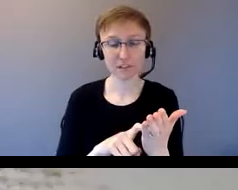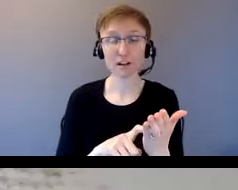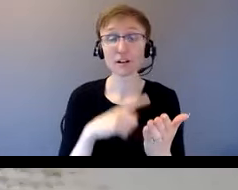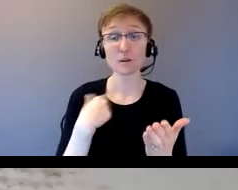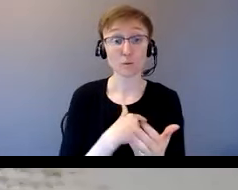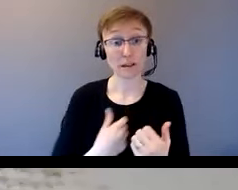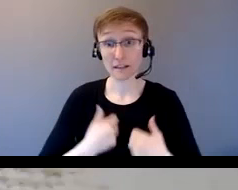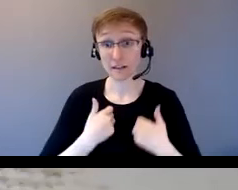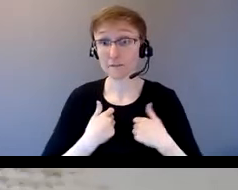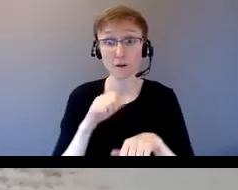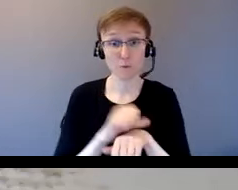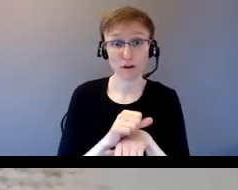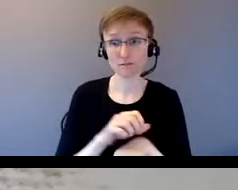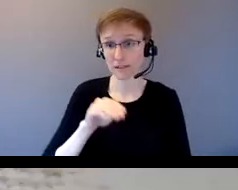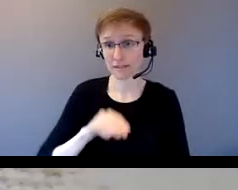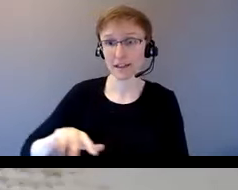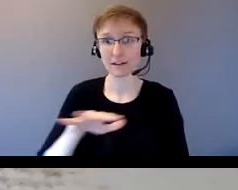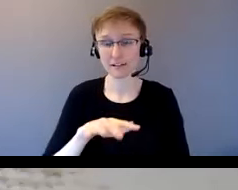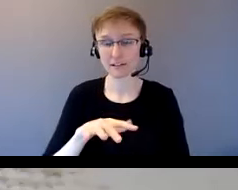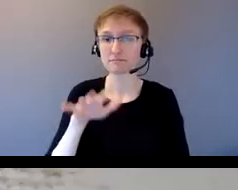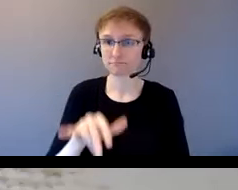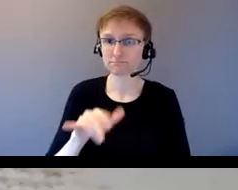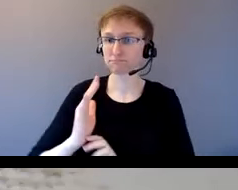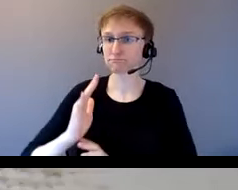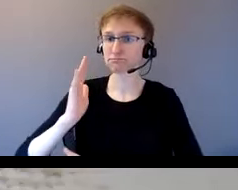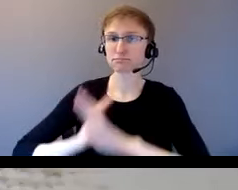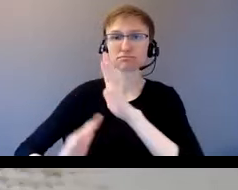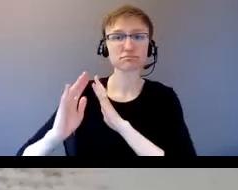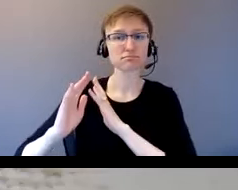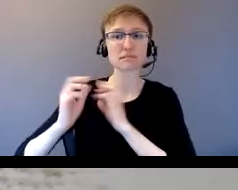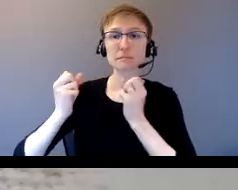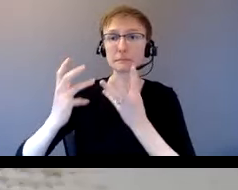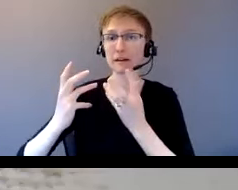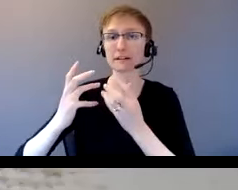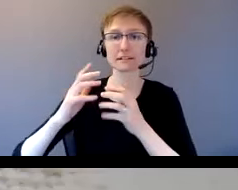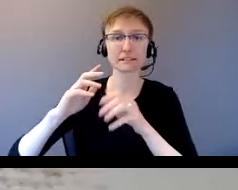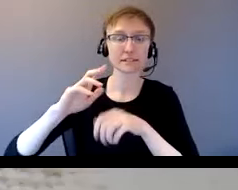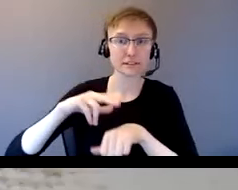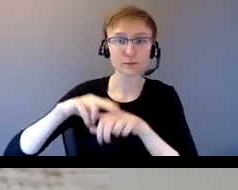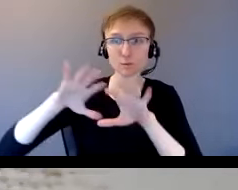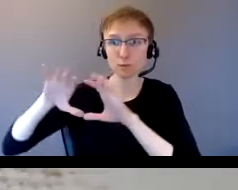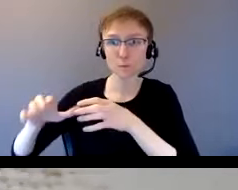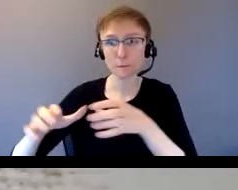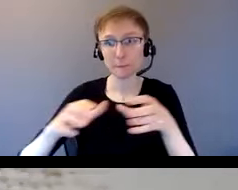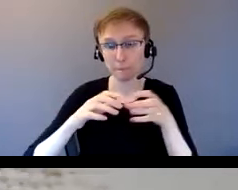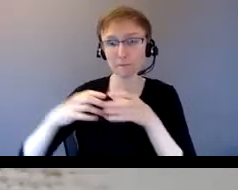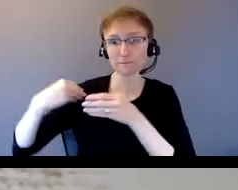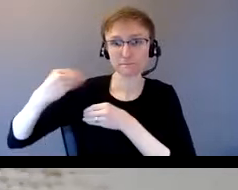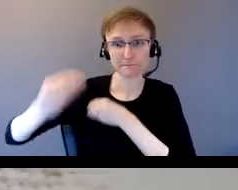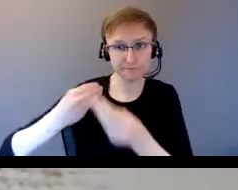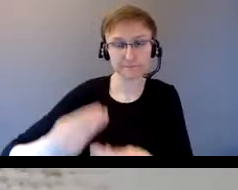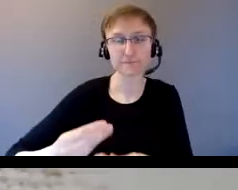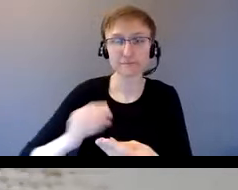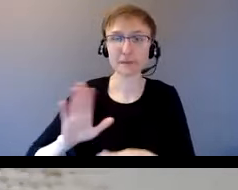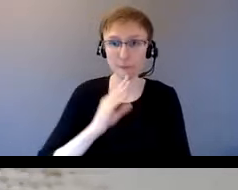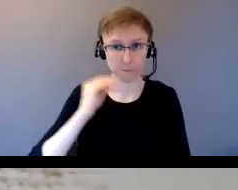are the traditional territories of many nations and home to many Indigenous peoples. There's a new understanding of our interactions